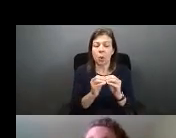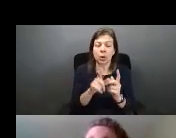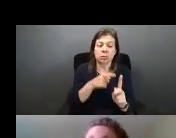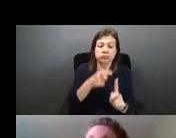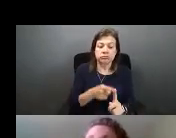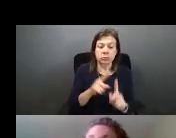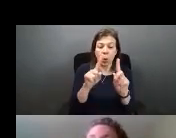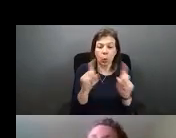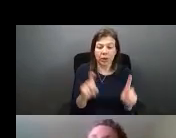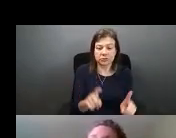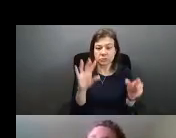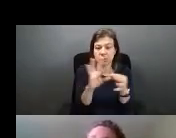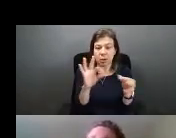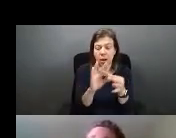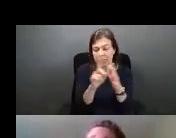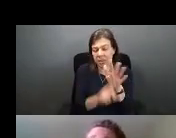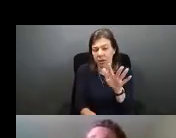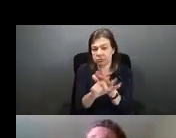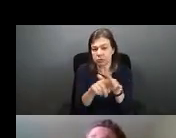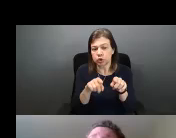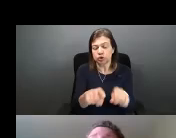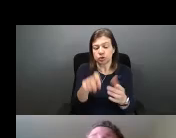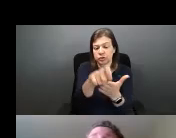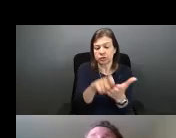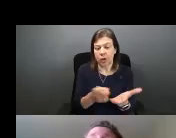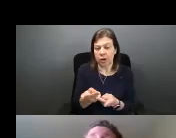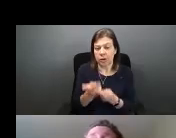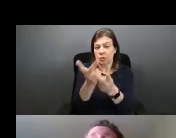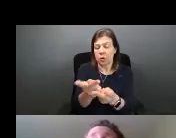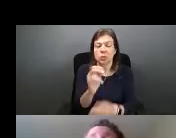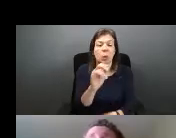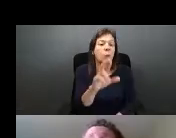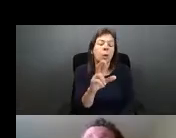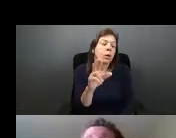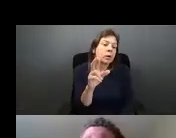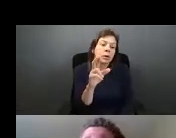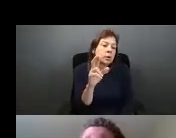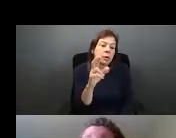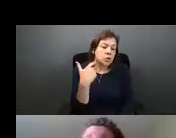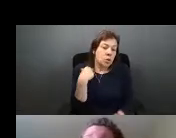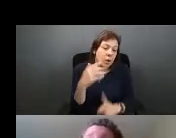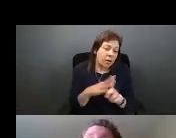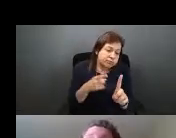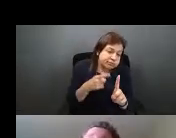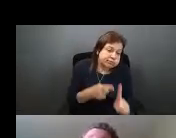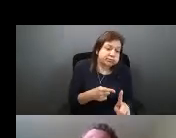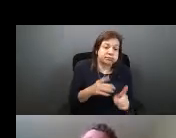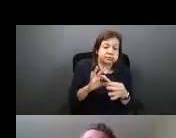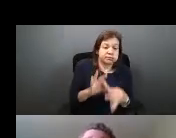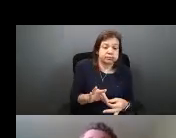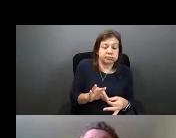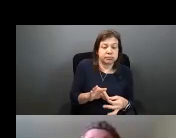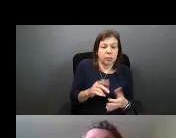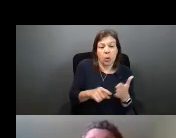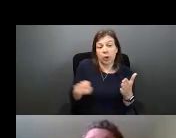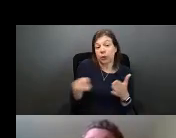or comments that come up during your proposal writing, or if you have things that are very specific to what